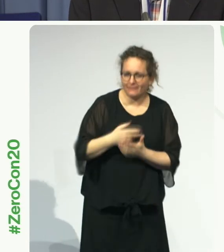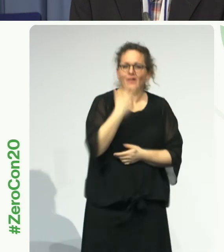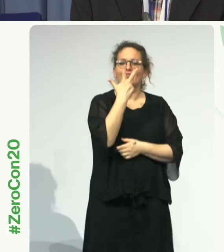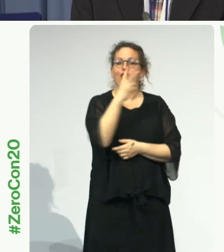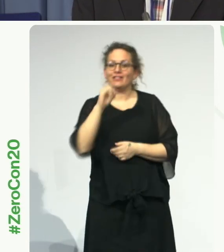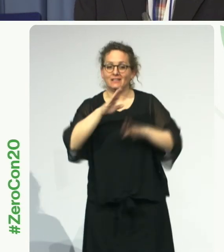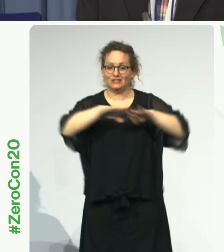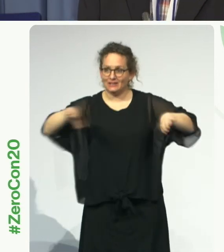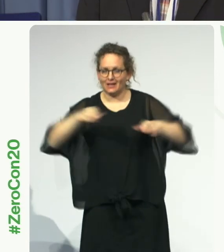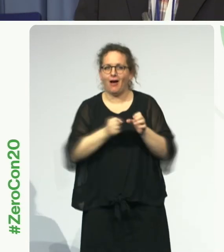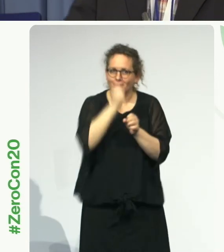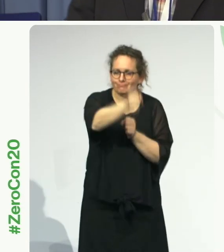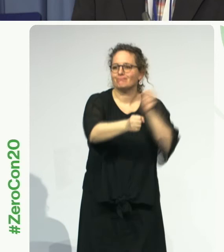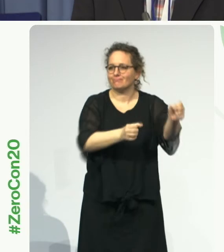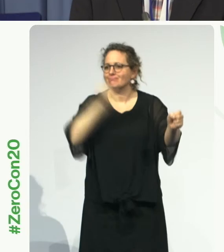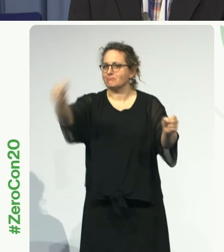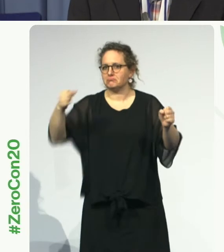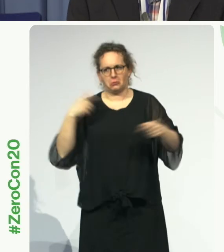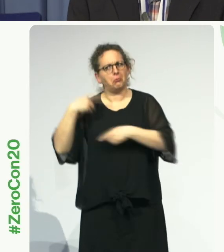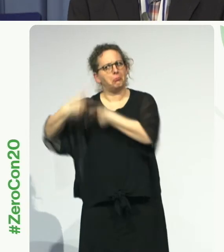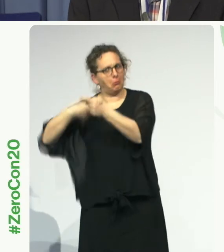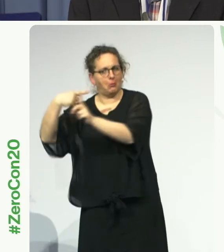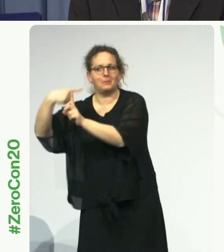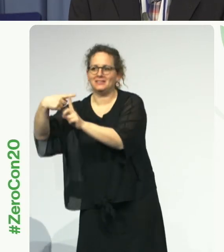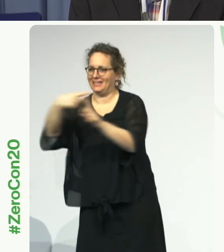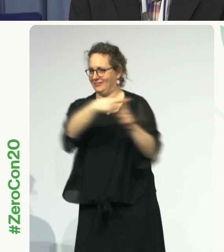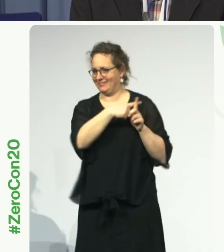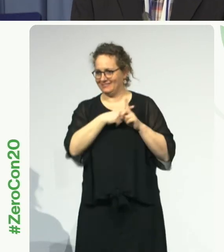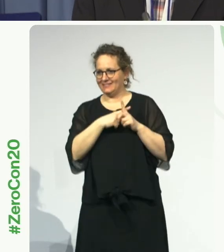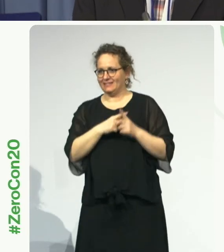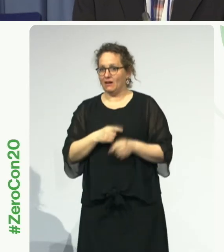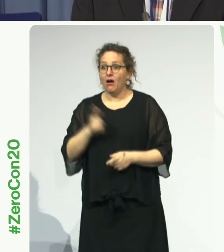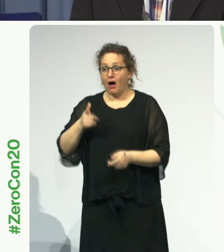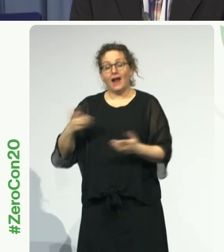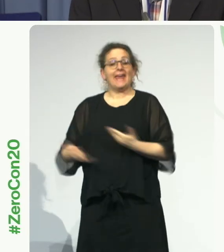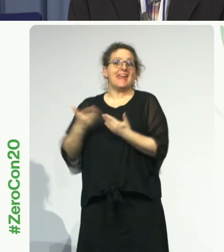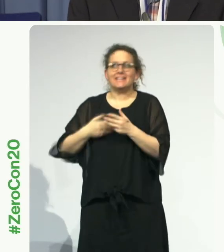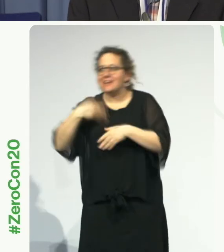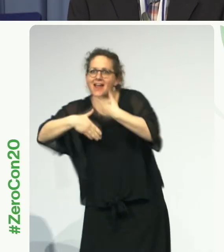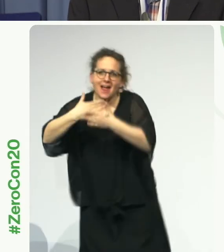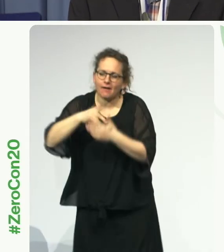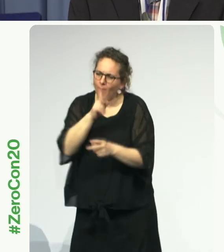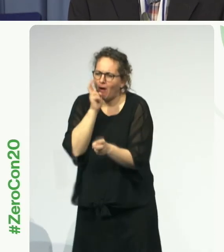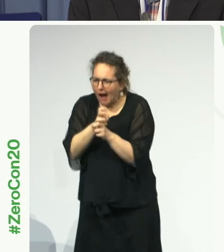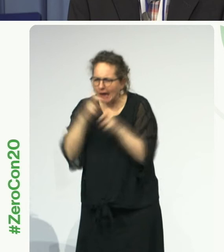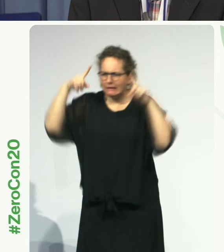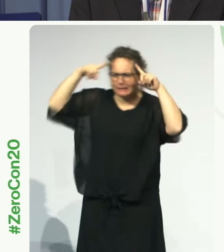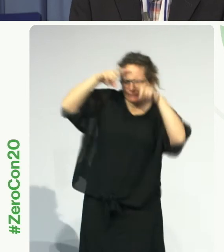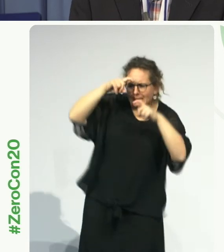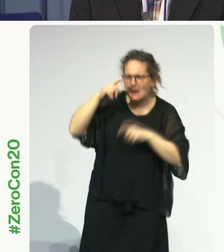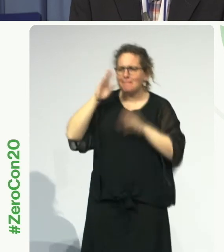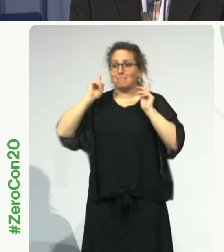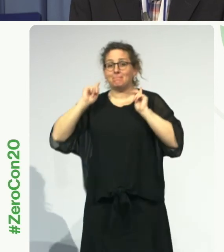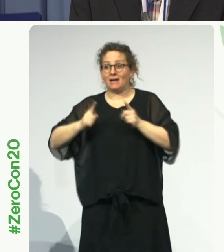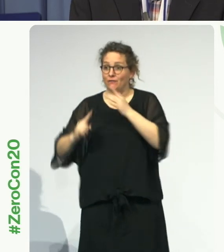primary schools. Of course, it was not easy at the beginning. We had to, first of all, adapt the buildings,